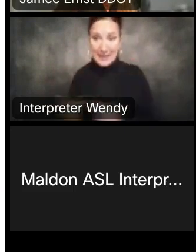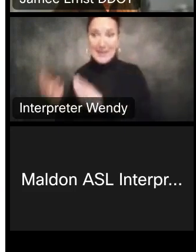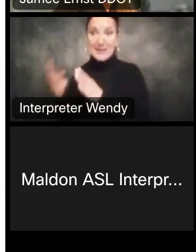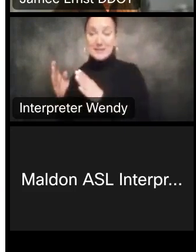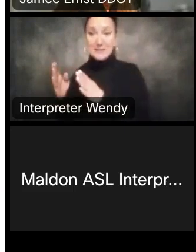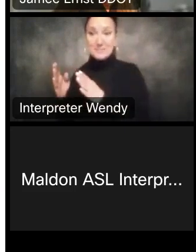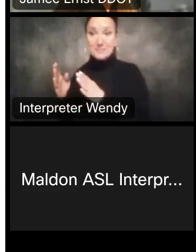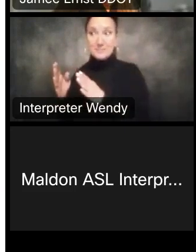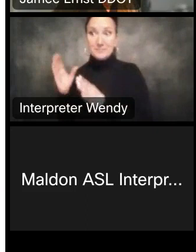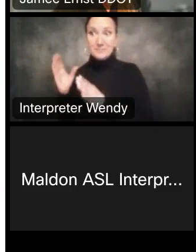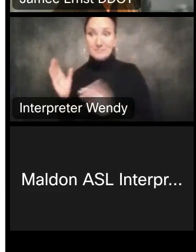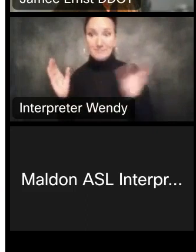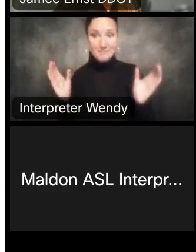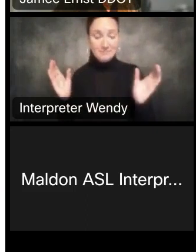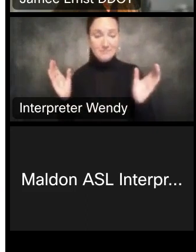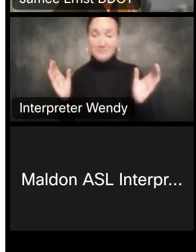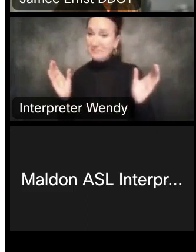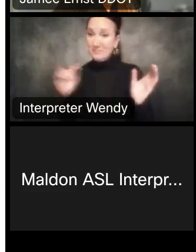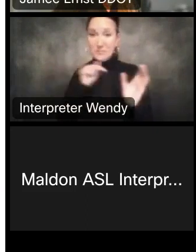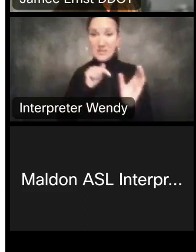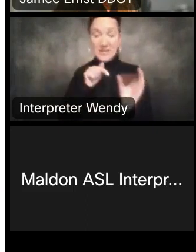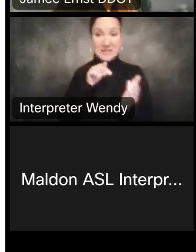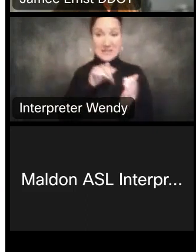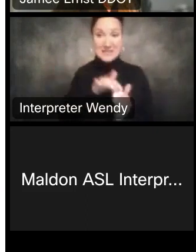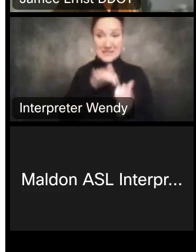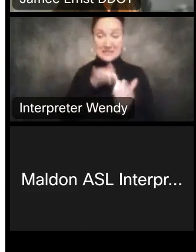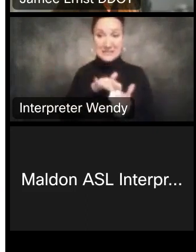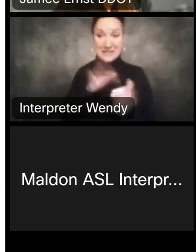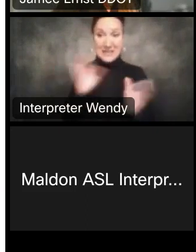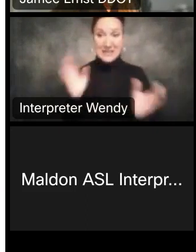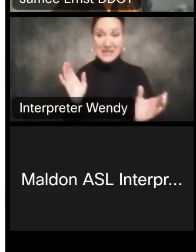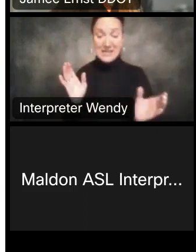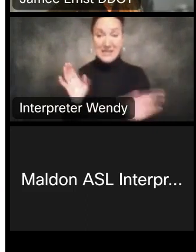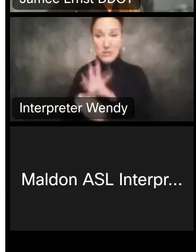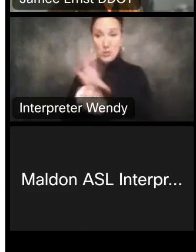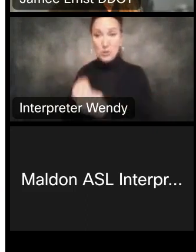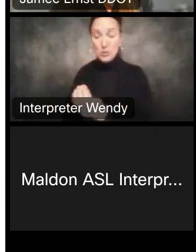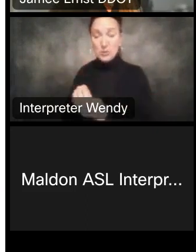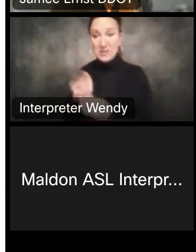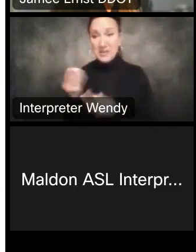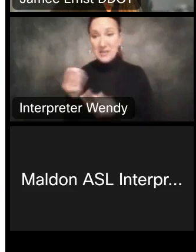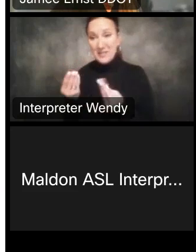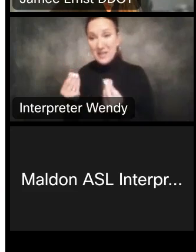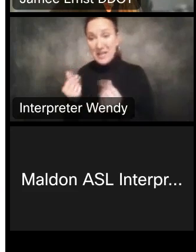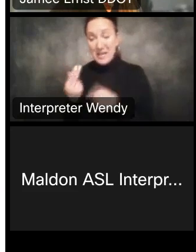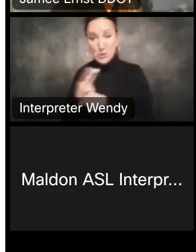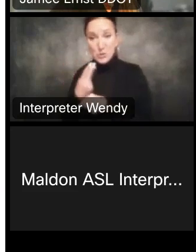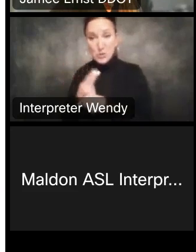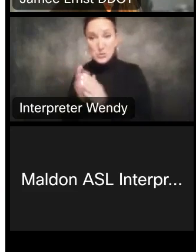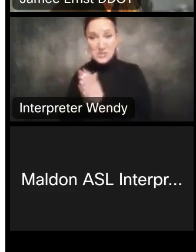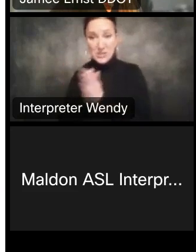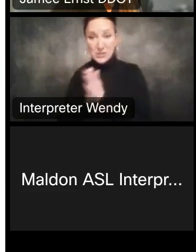has this study included the PDR land use initiative?